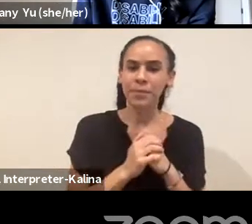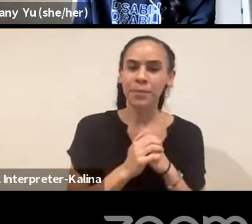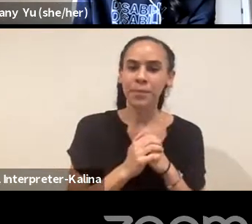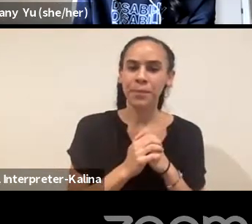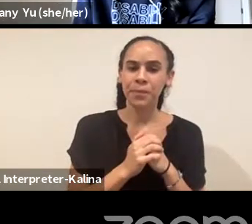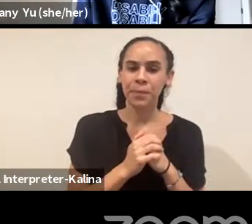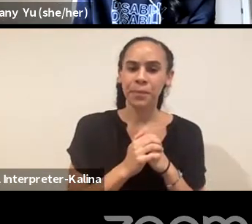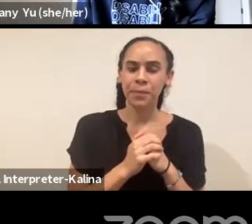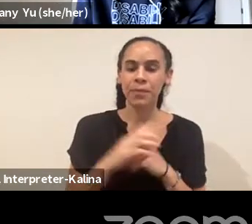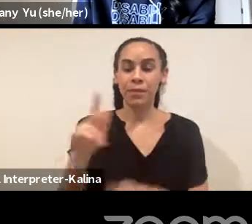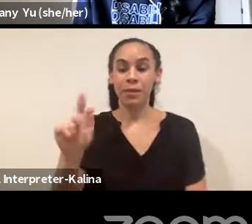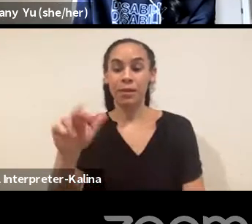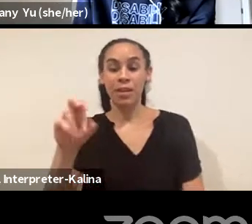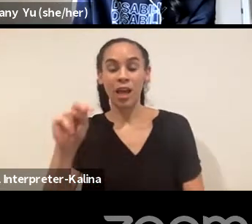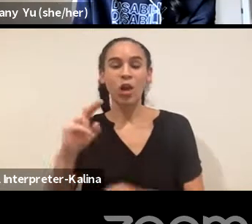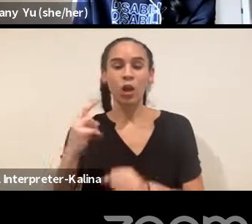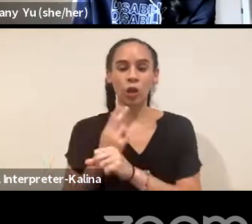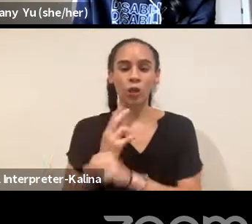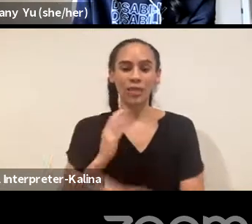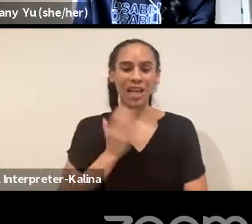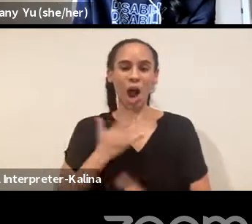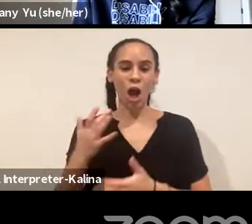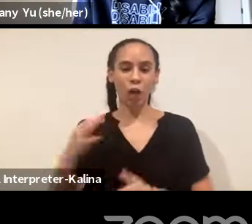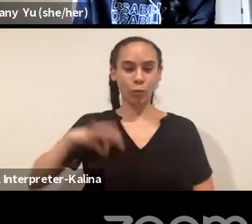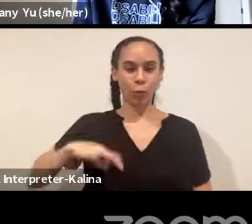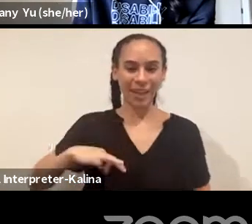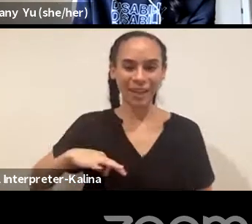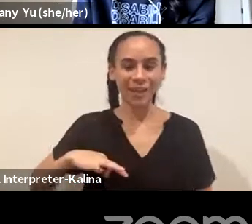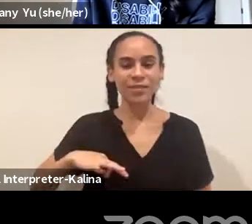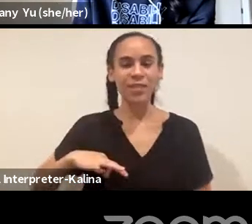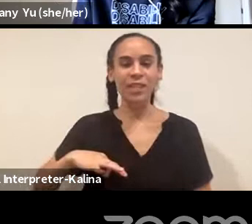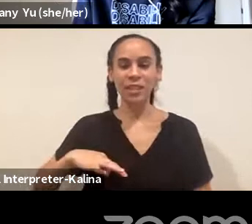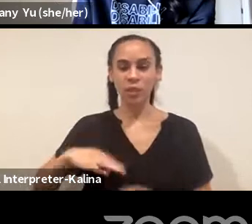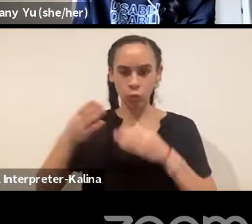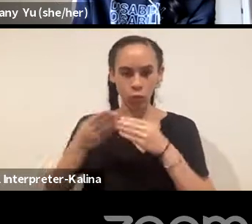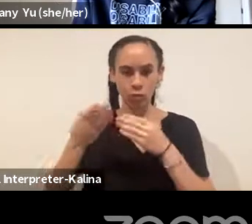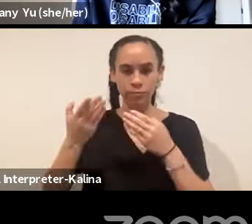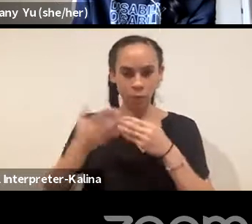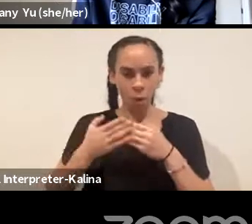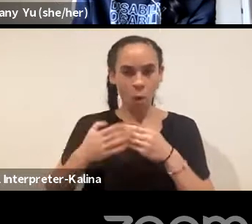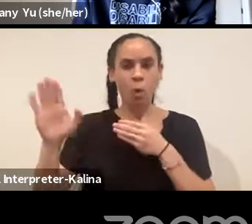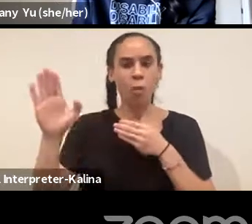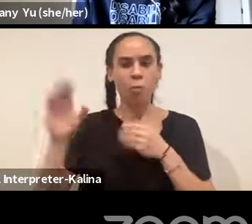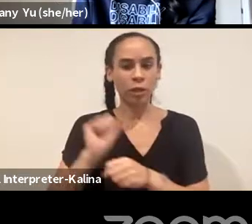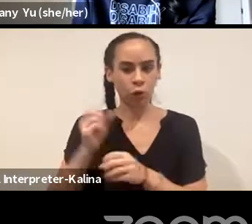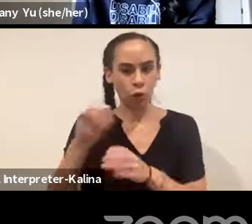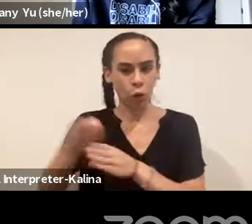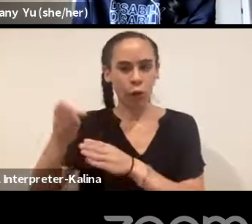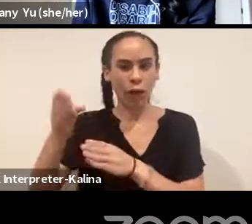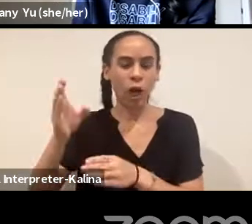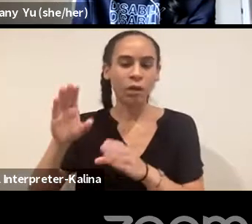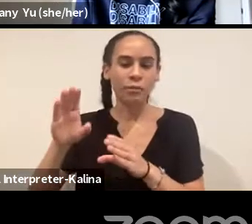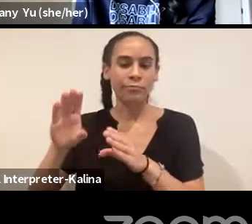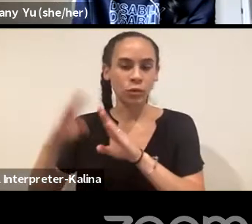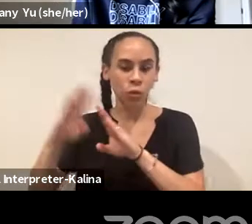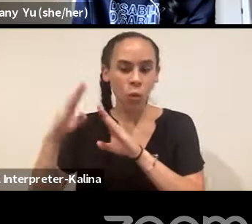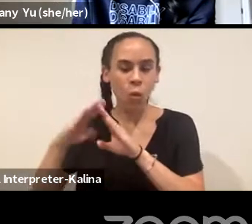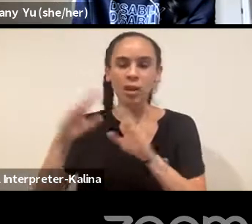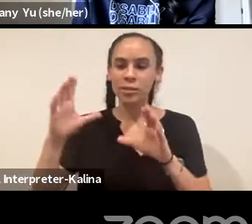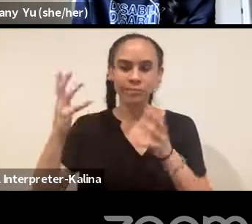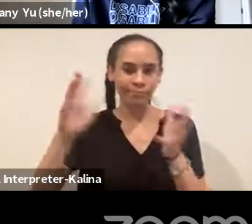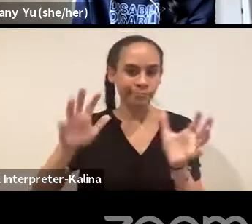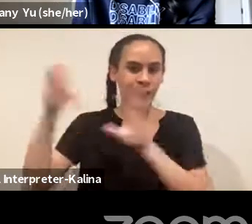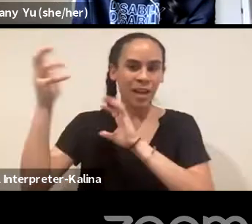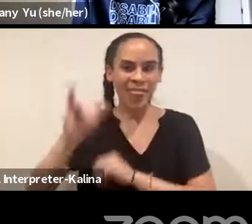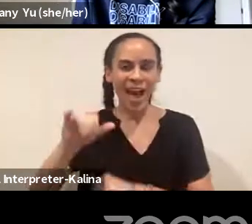Karen, using our position of privilege to take action and open career doors, disrupt the status quo of racism, sexism, or other isms